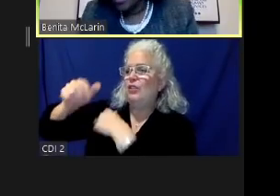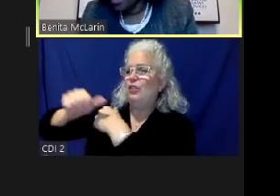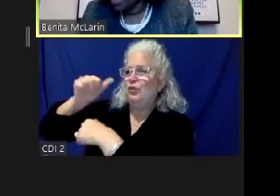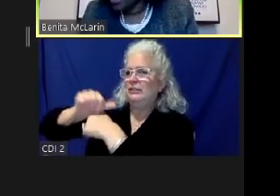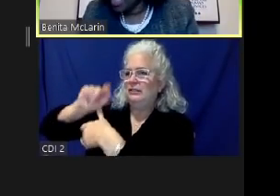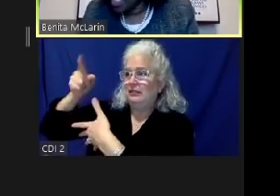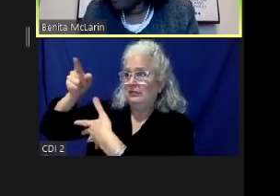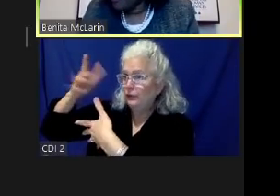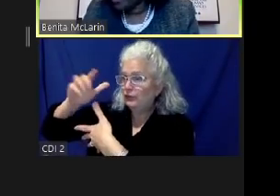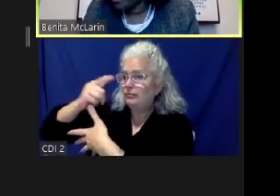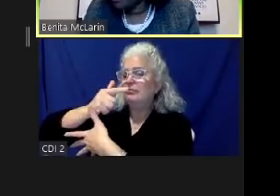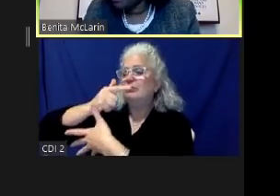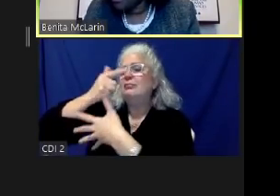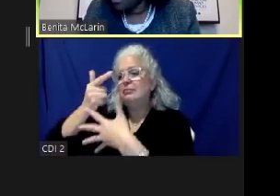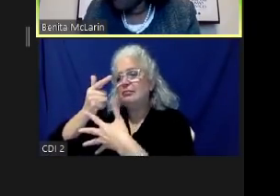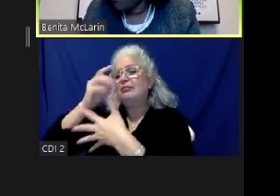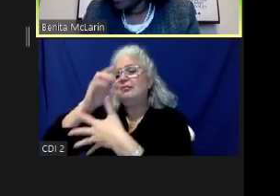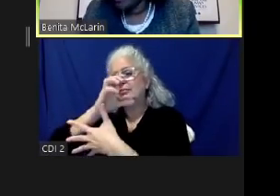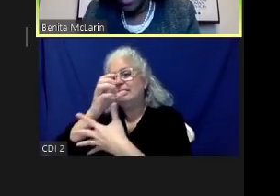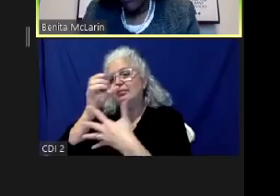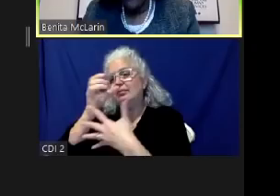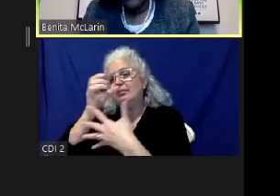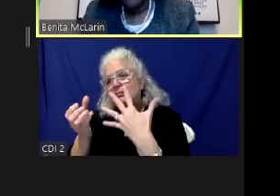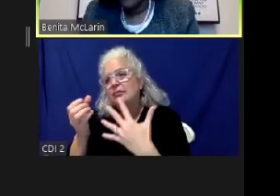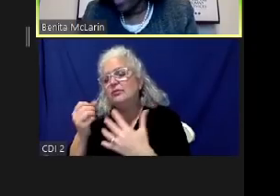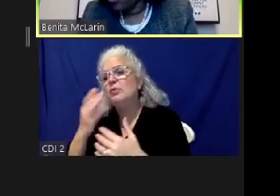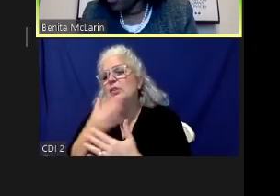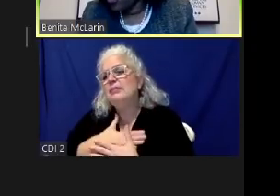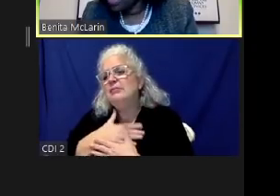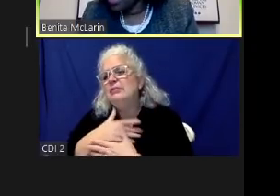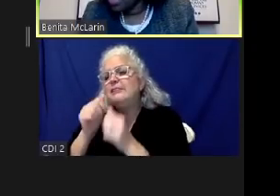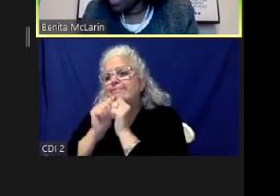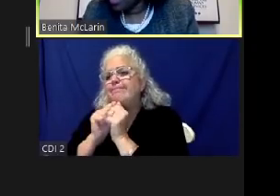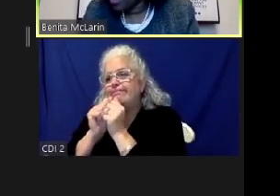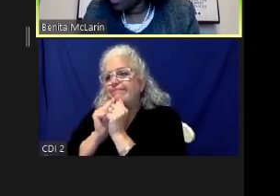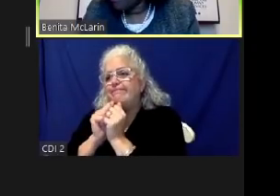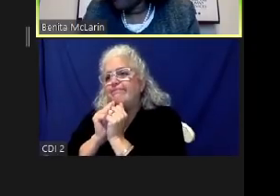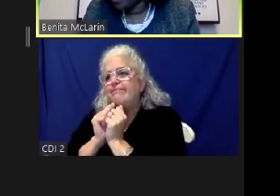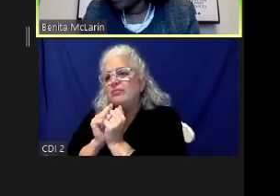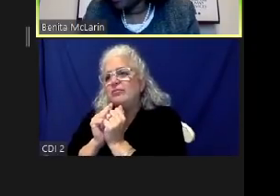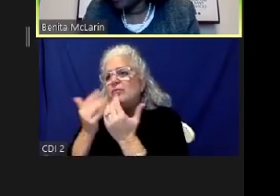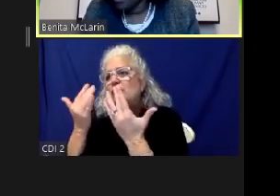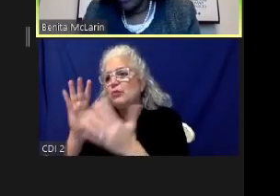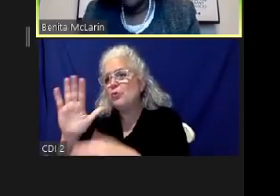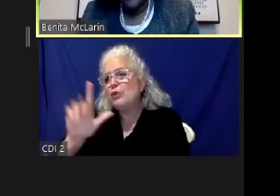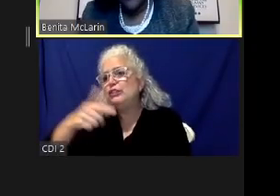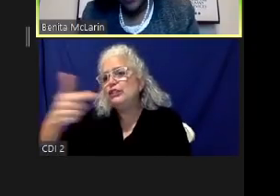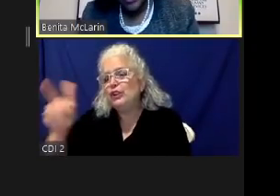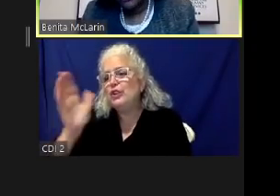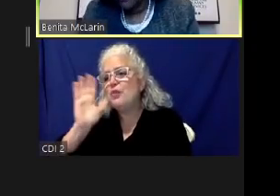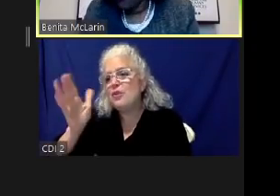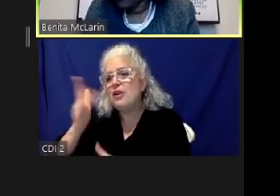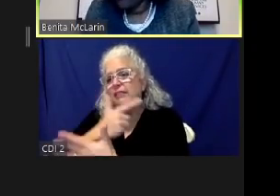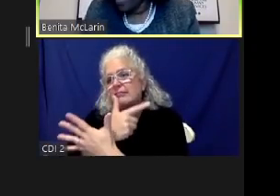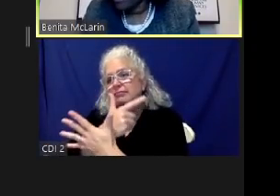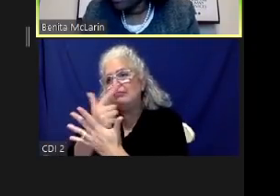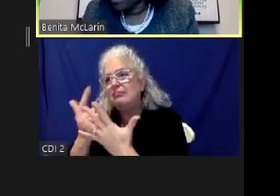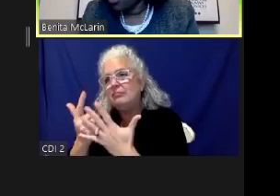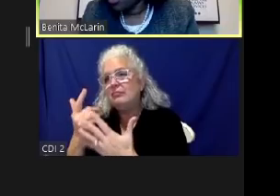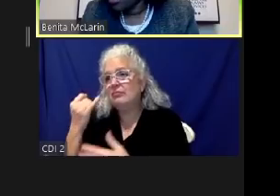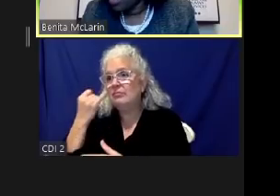been vaccinated yet, please find out what phase you're in, and please keep an eye on your phase for